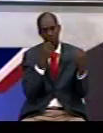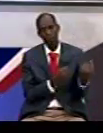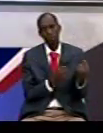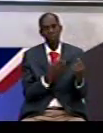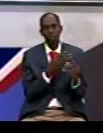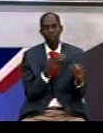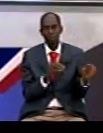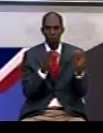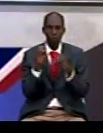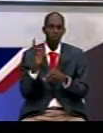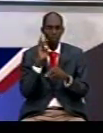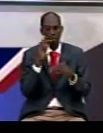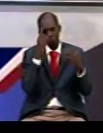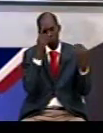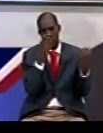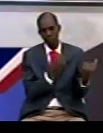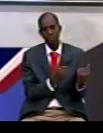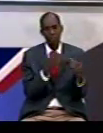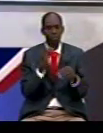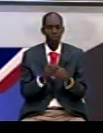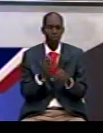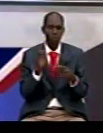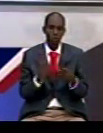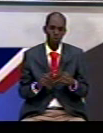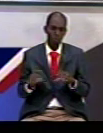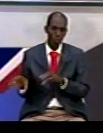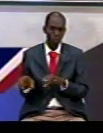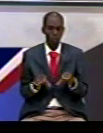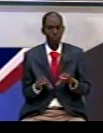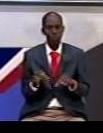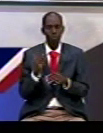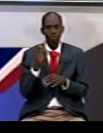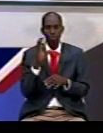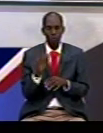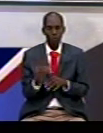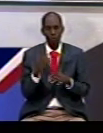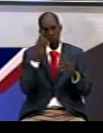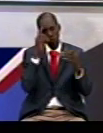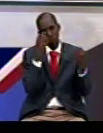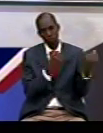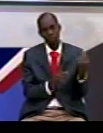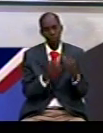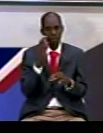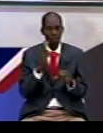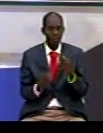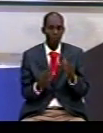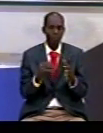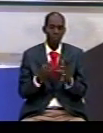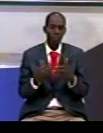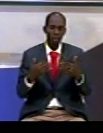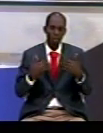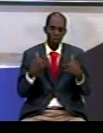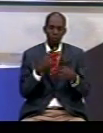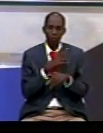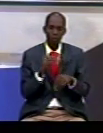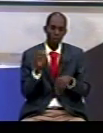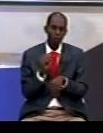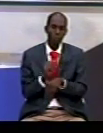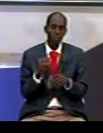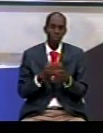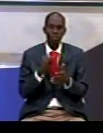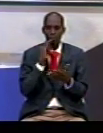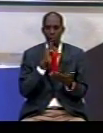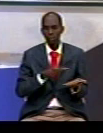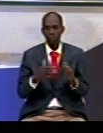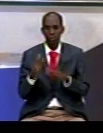her faith into action. Even so, faith, if it had not works, is dead,